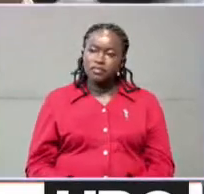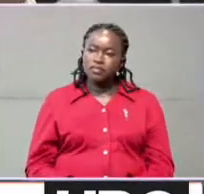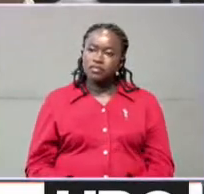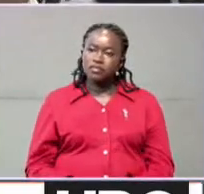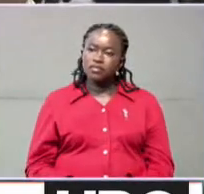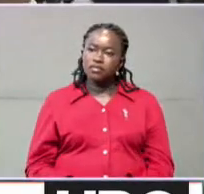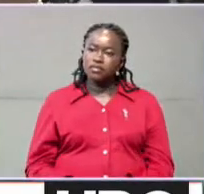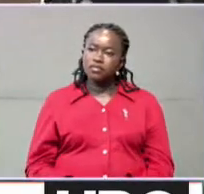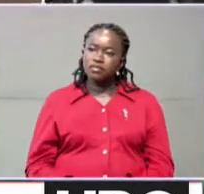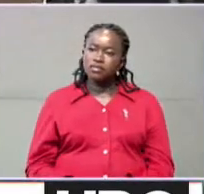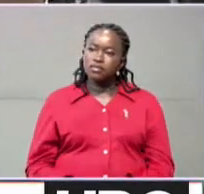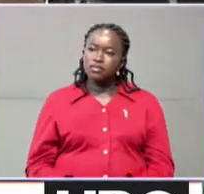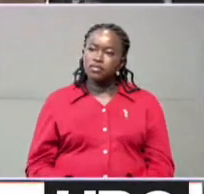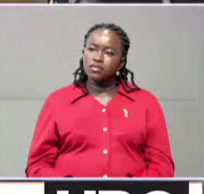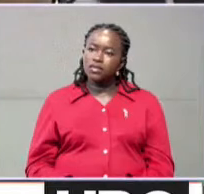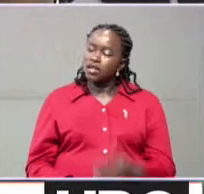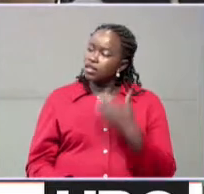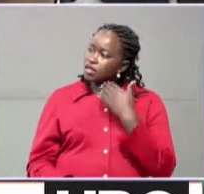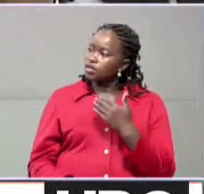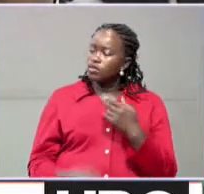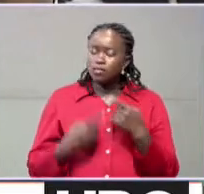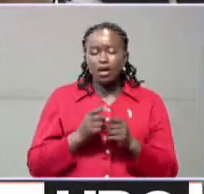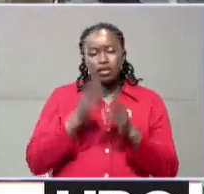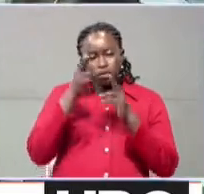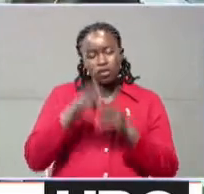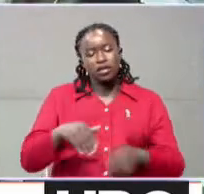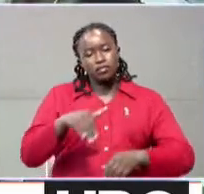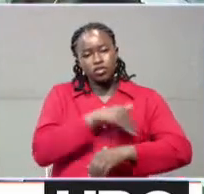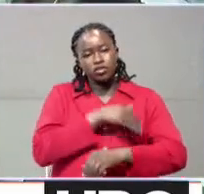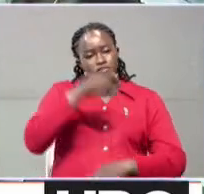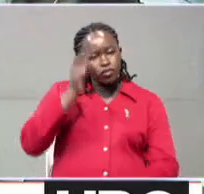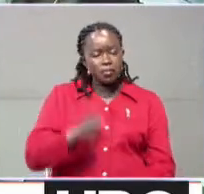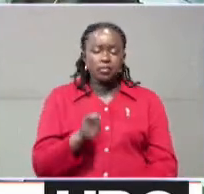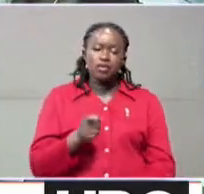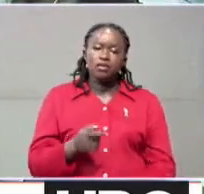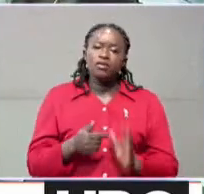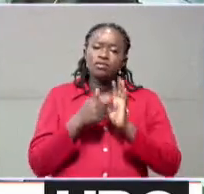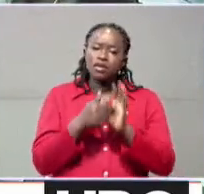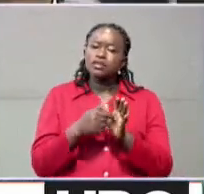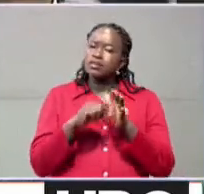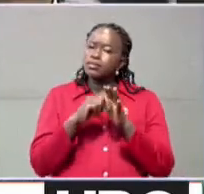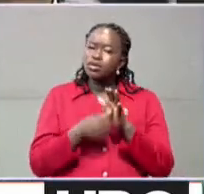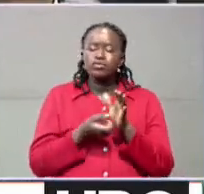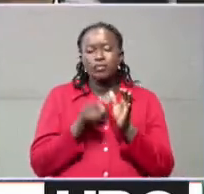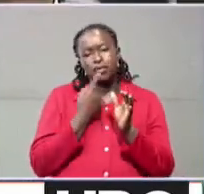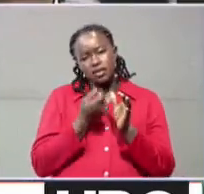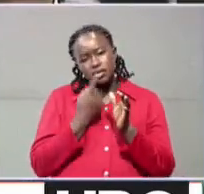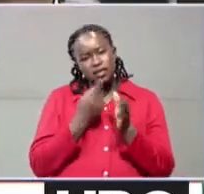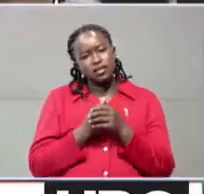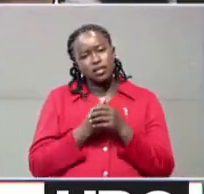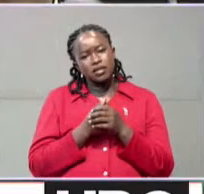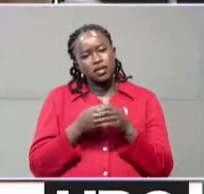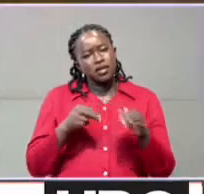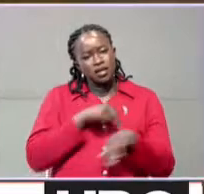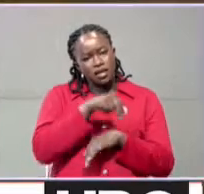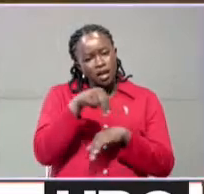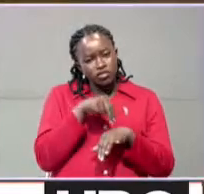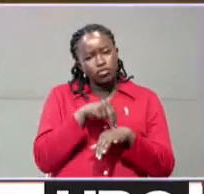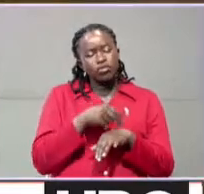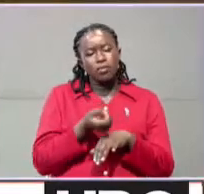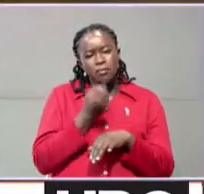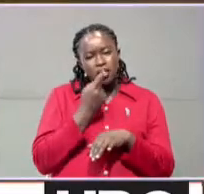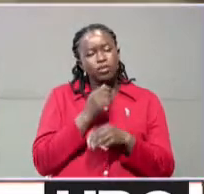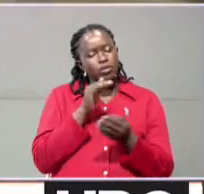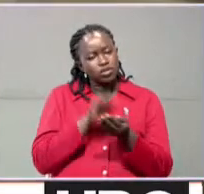uh uh honorable chief whip like on the issue of medicine national medical stores